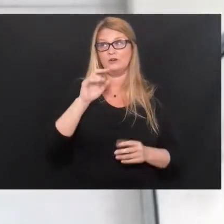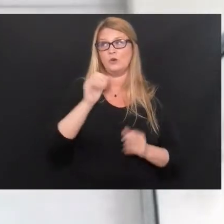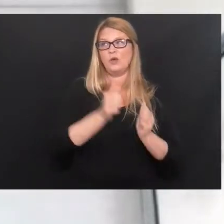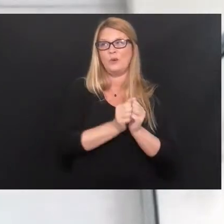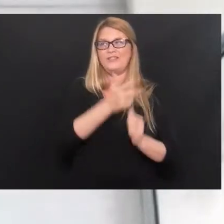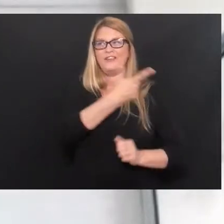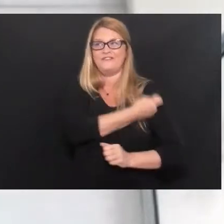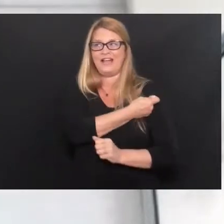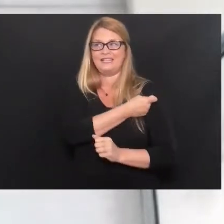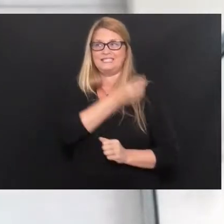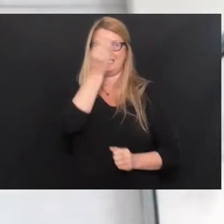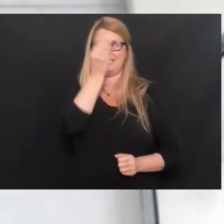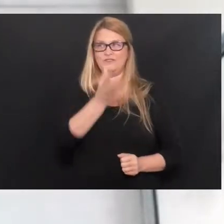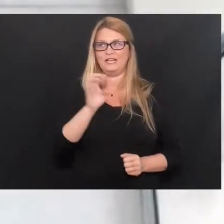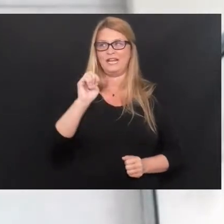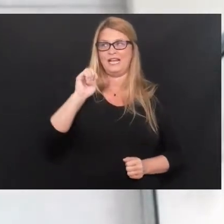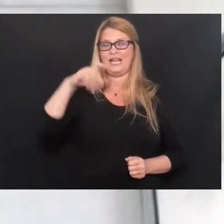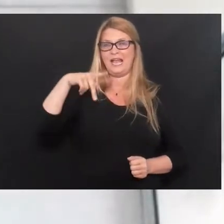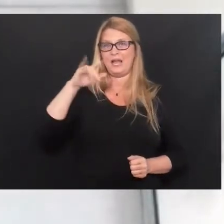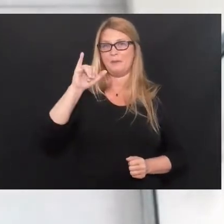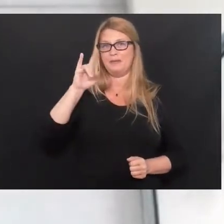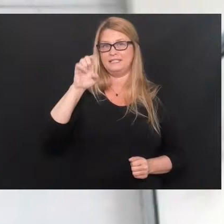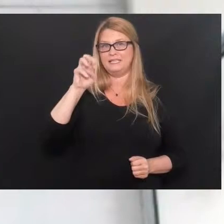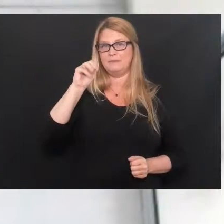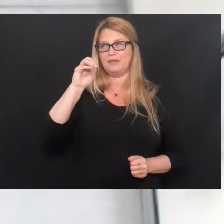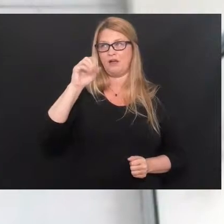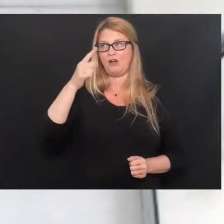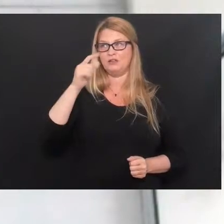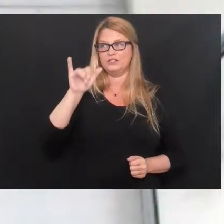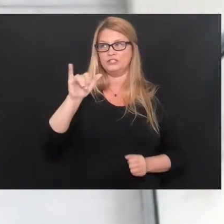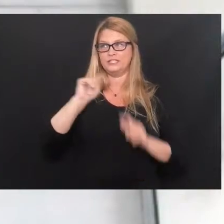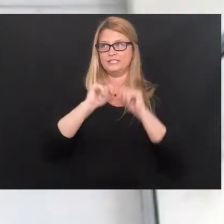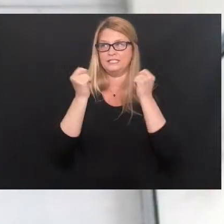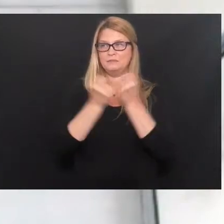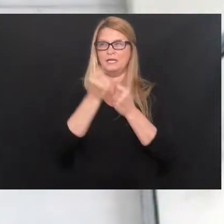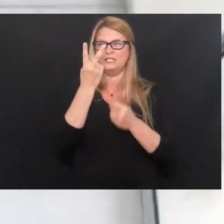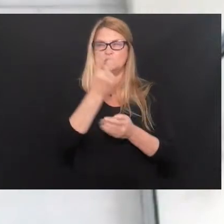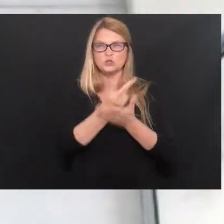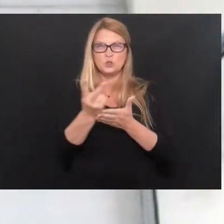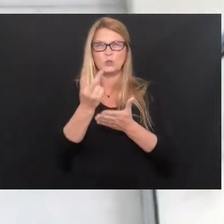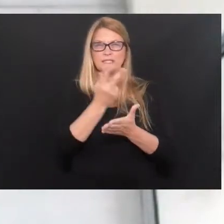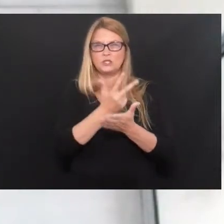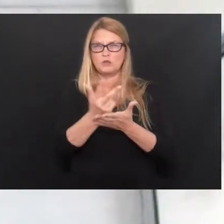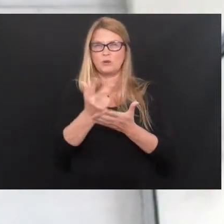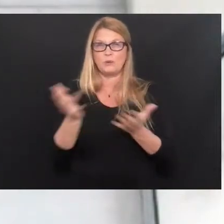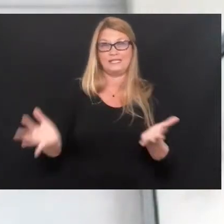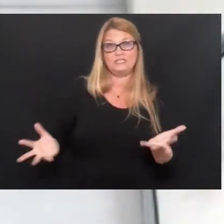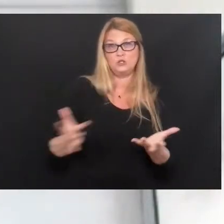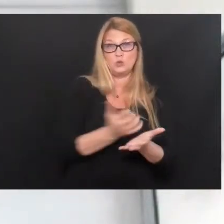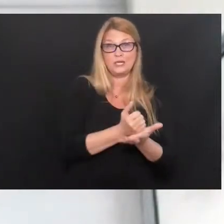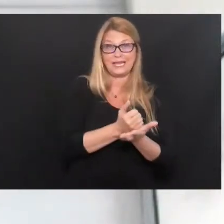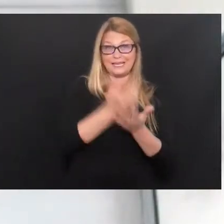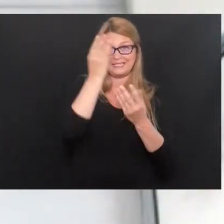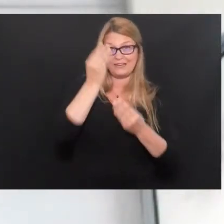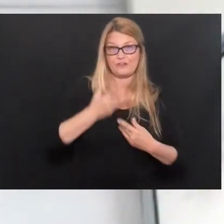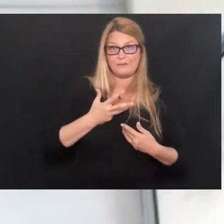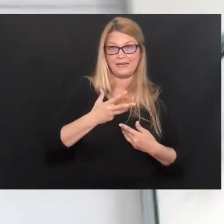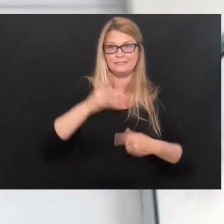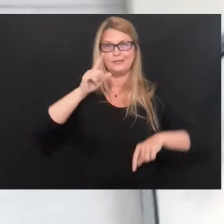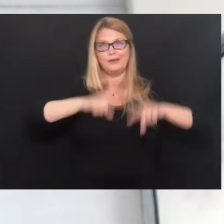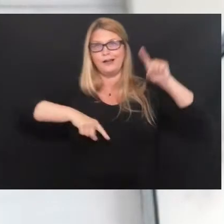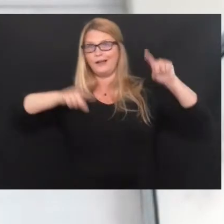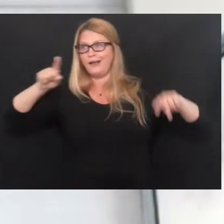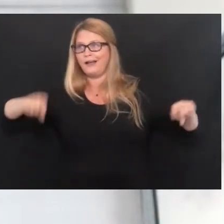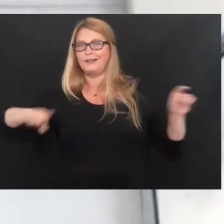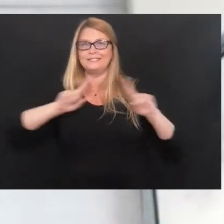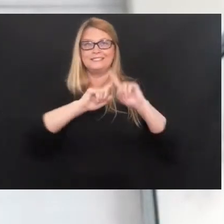our epidemiology team, it takes them at least 2-3 weeks to collect that data. It's hard to collect the data across the different information